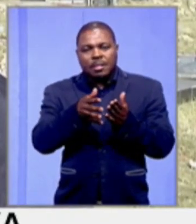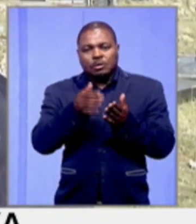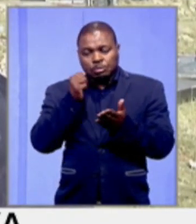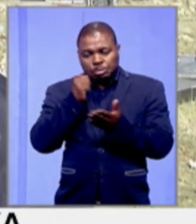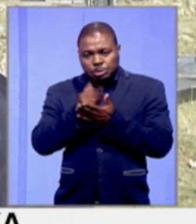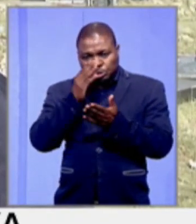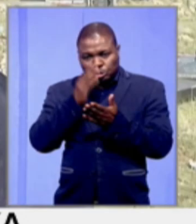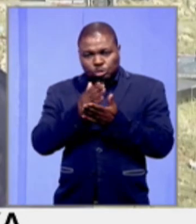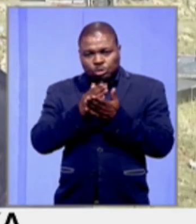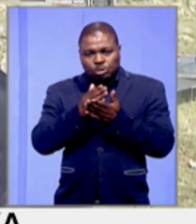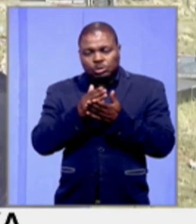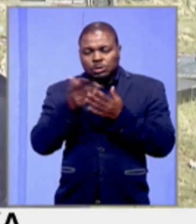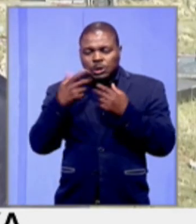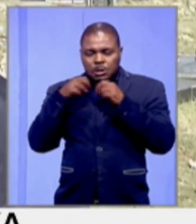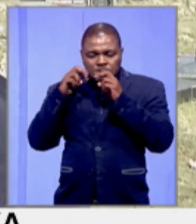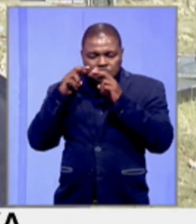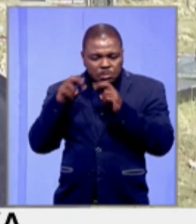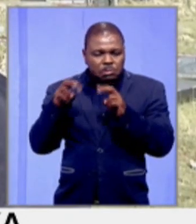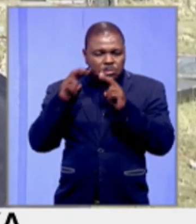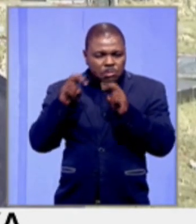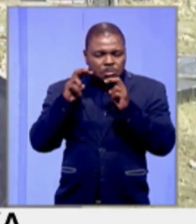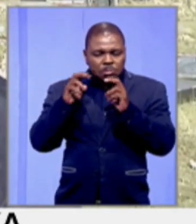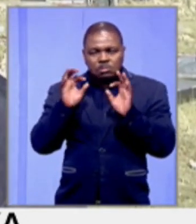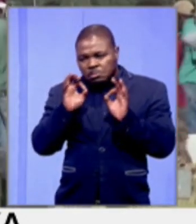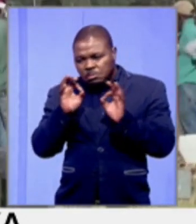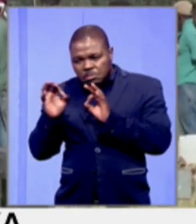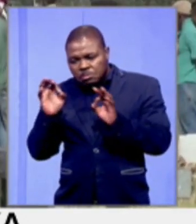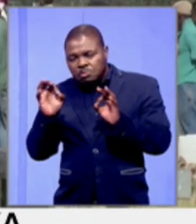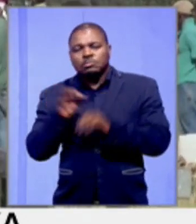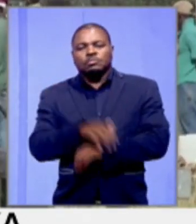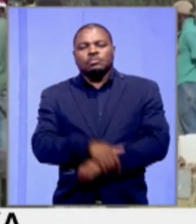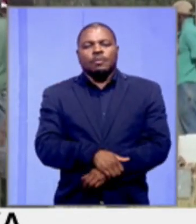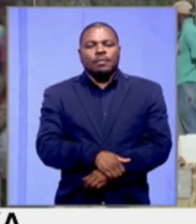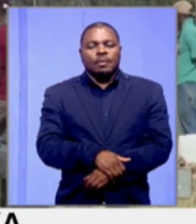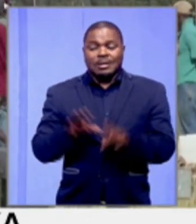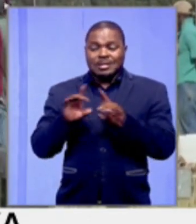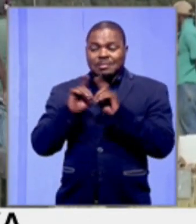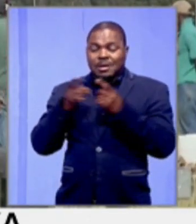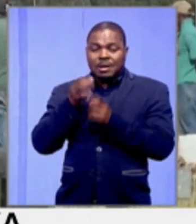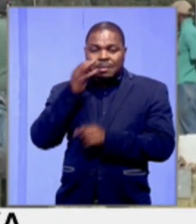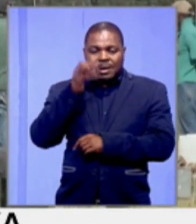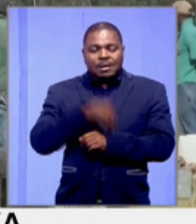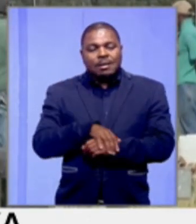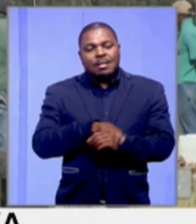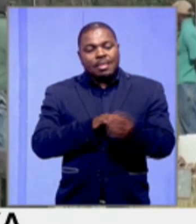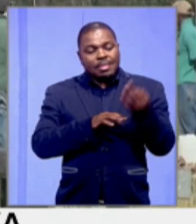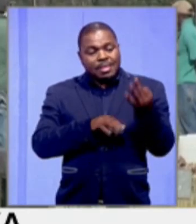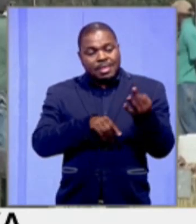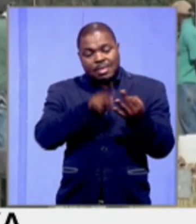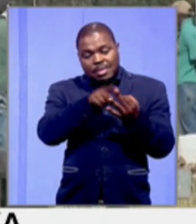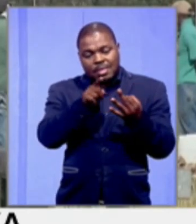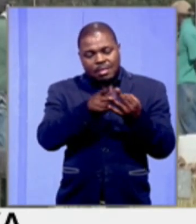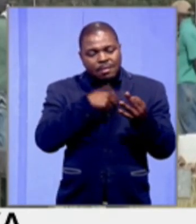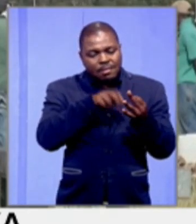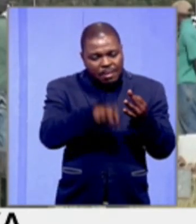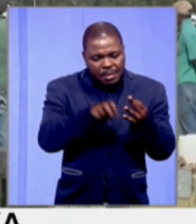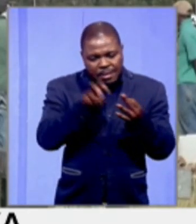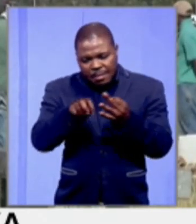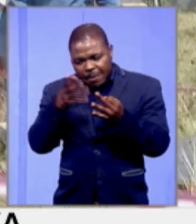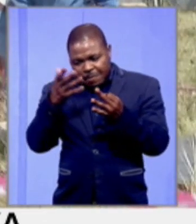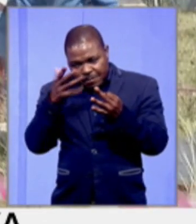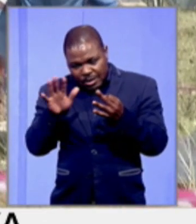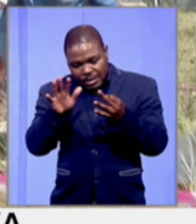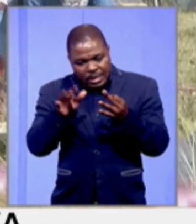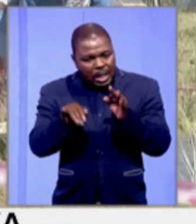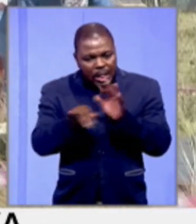netefatsa ka mokgwa bone wa forensic le fa phalare fa mabita a le mararo ao a epolotsweng a sa supi sepe ba